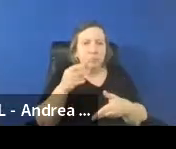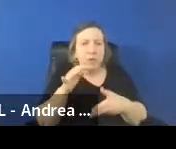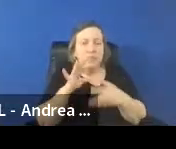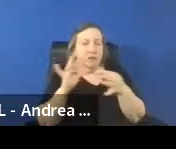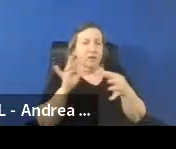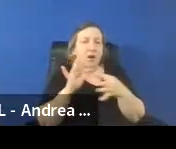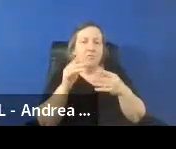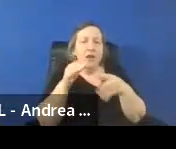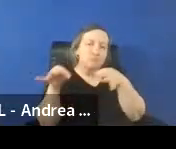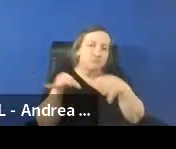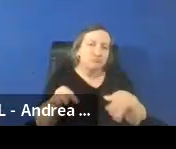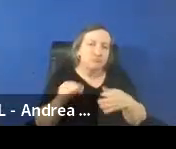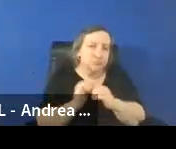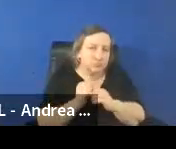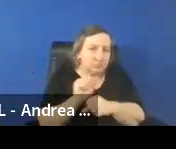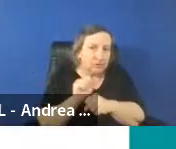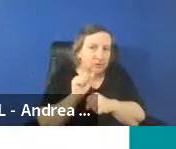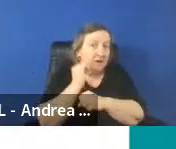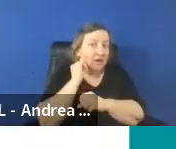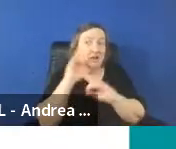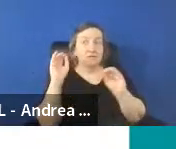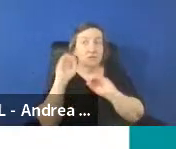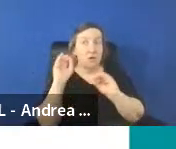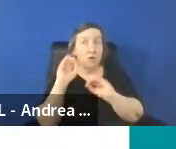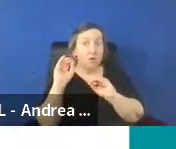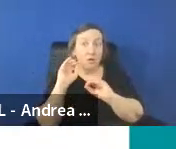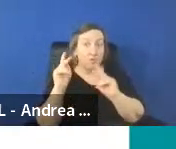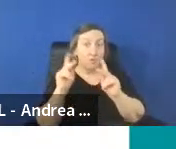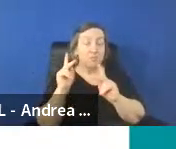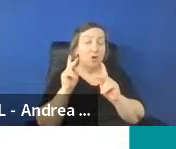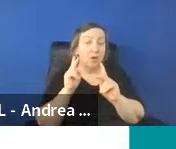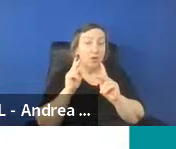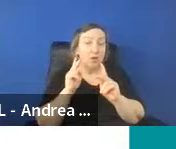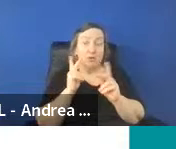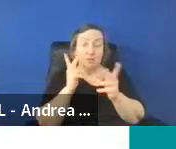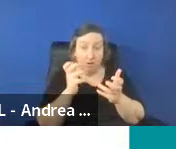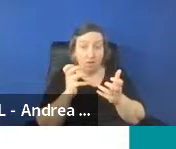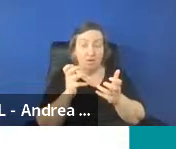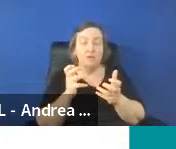comment. If we don't have any takers, we'll kick it back.